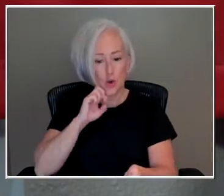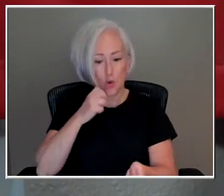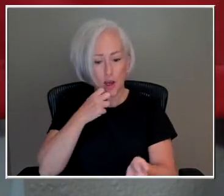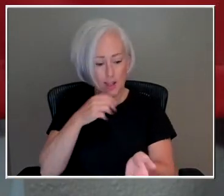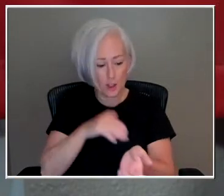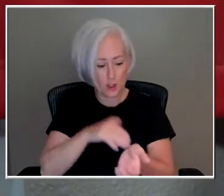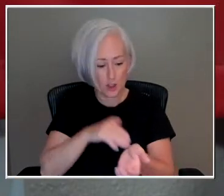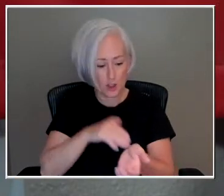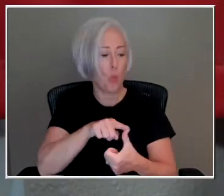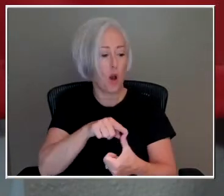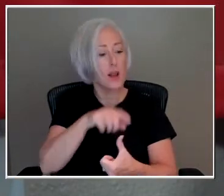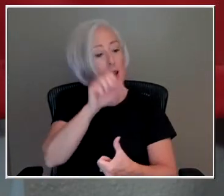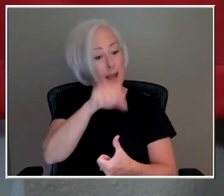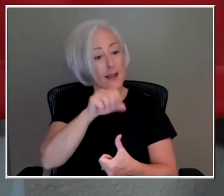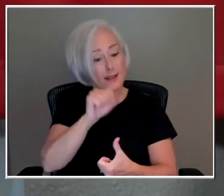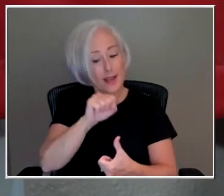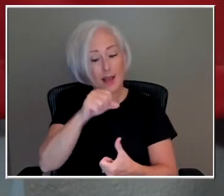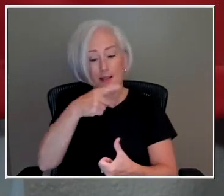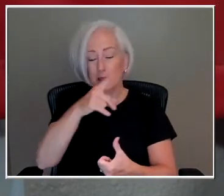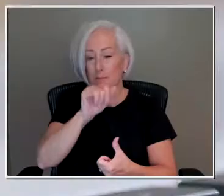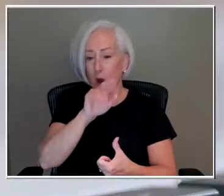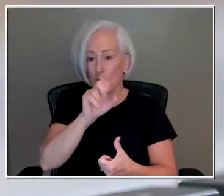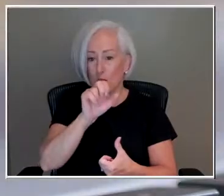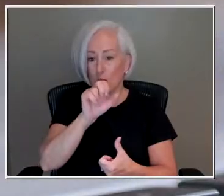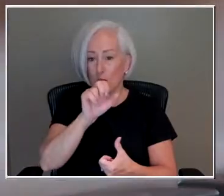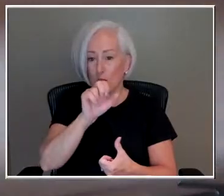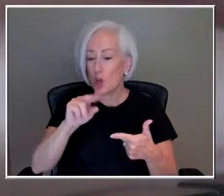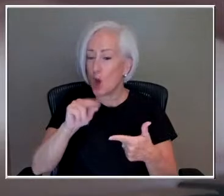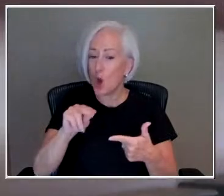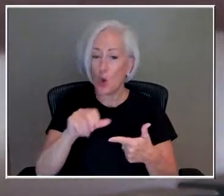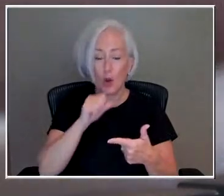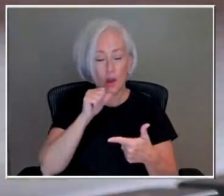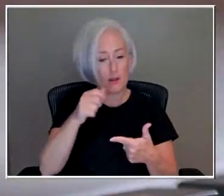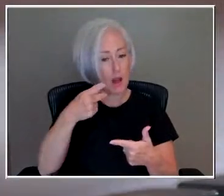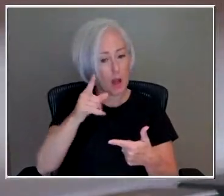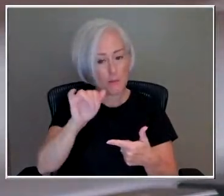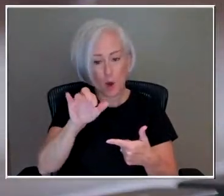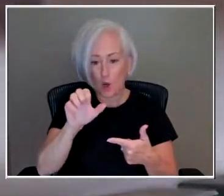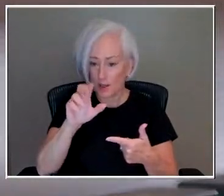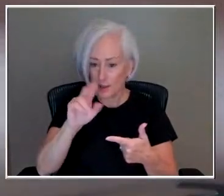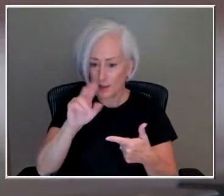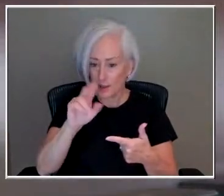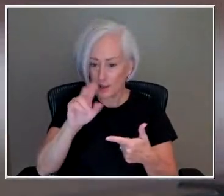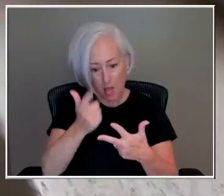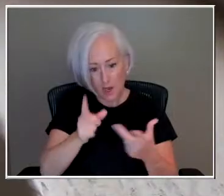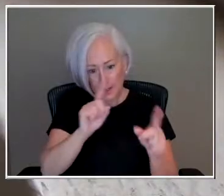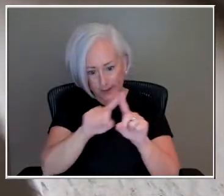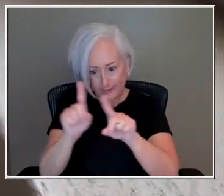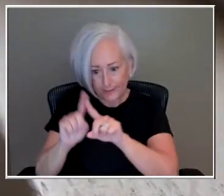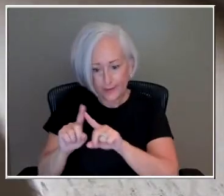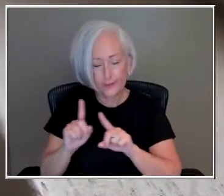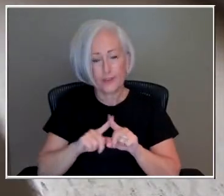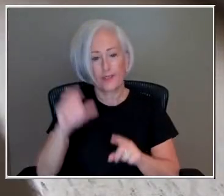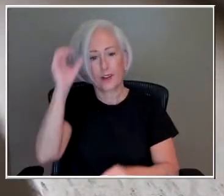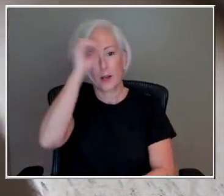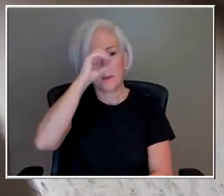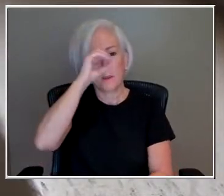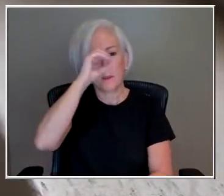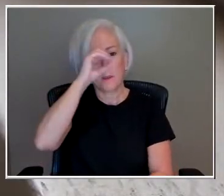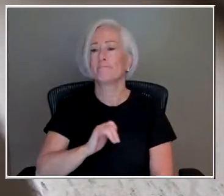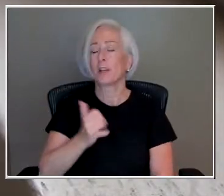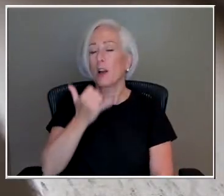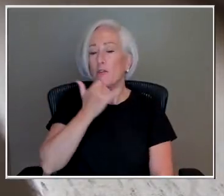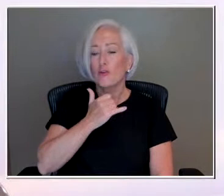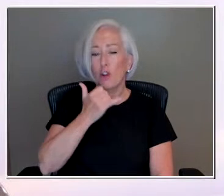not Parkinson's. I would say yes. Frustrated, Stan's daughter took to the internet. She learned about essential